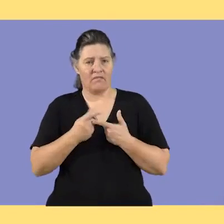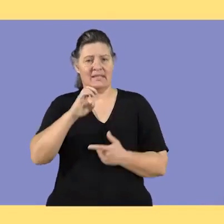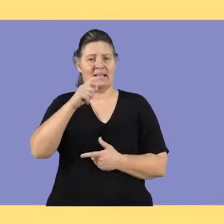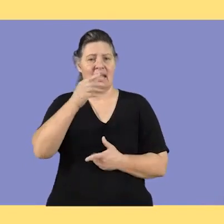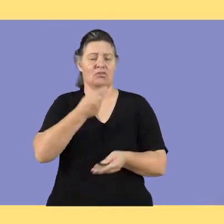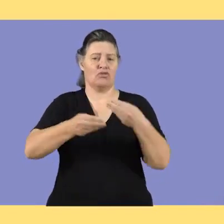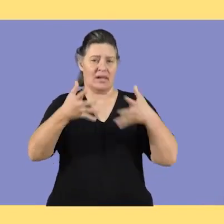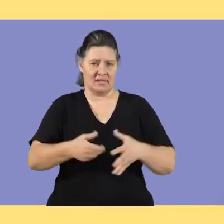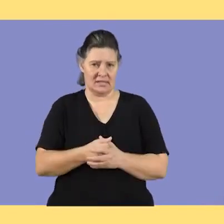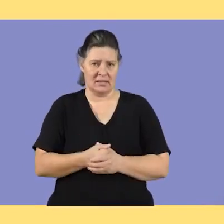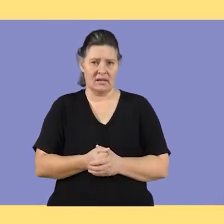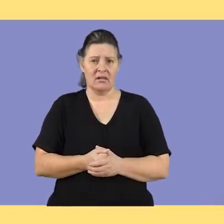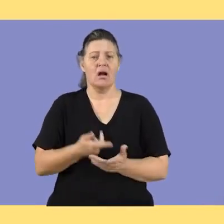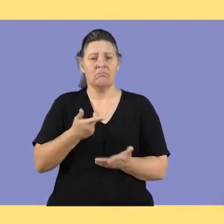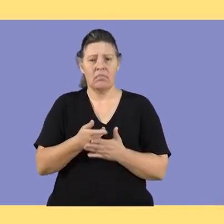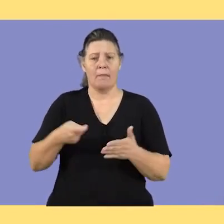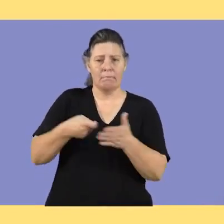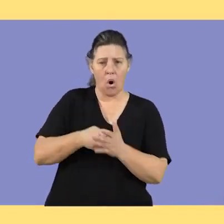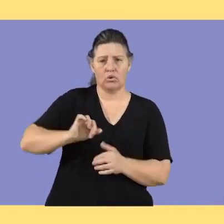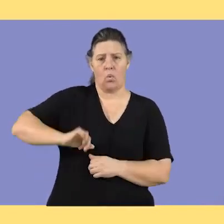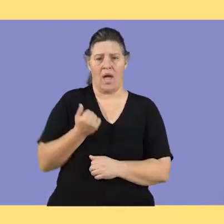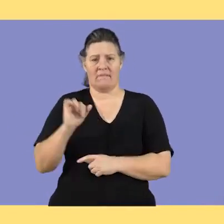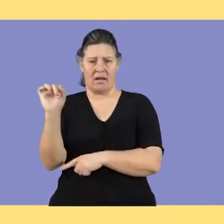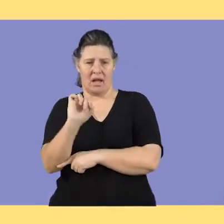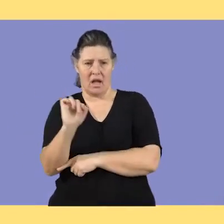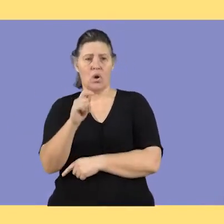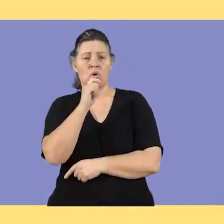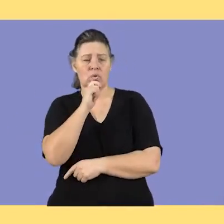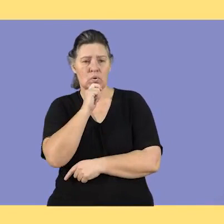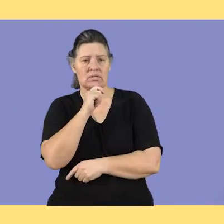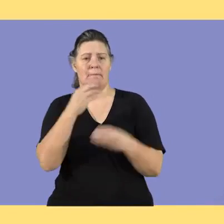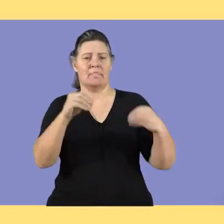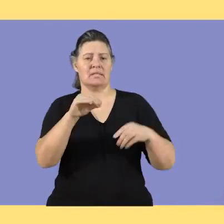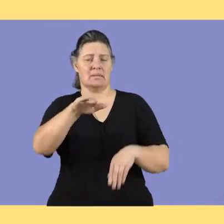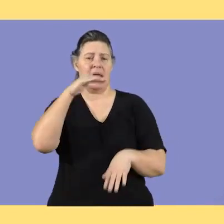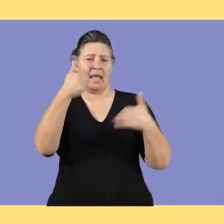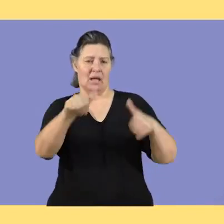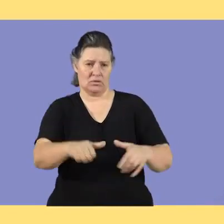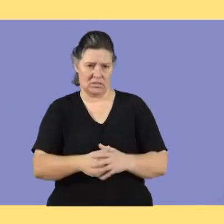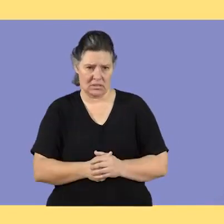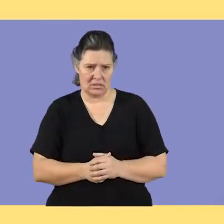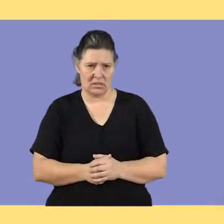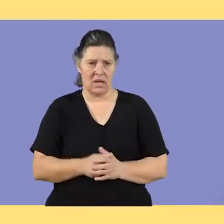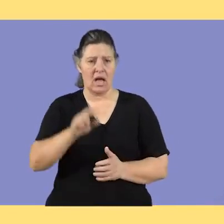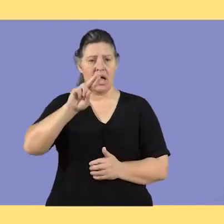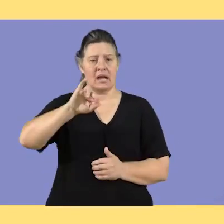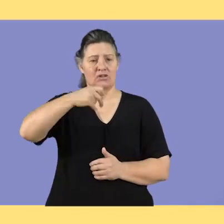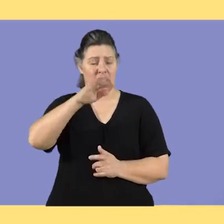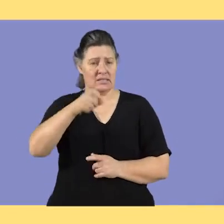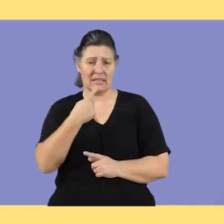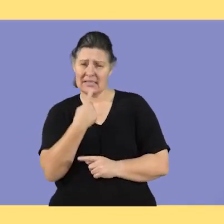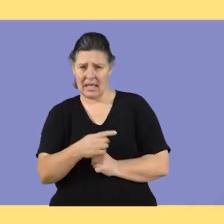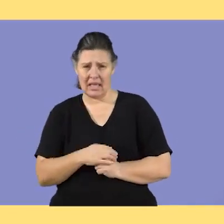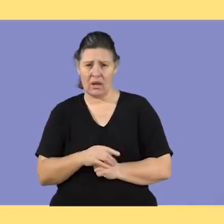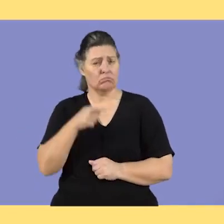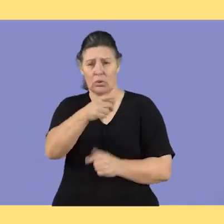his wife a vehicle for her birthday using the business bank account. Rajesh, who is the bookkeeper, has told